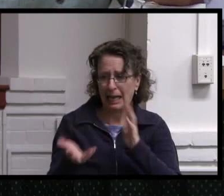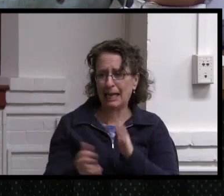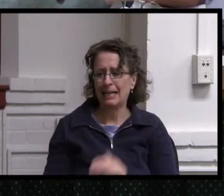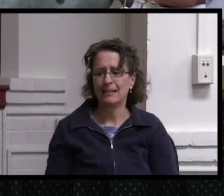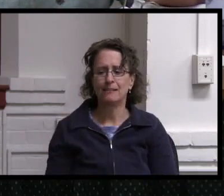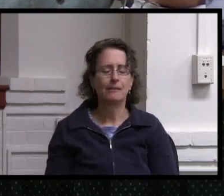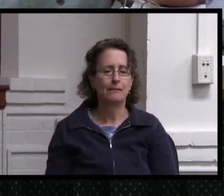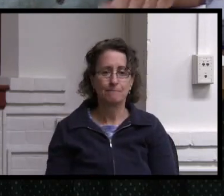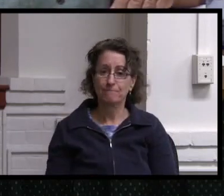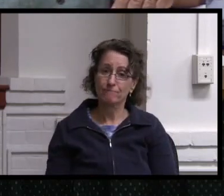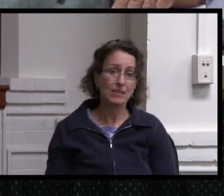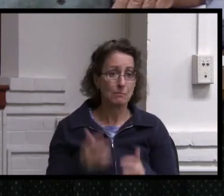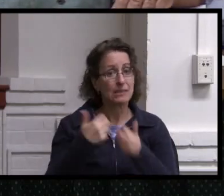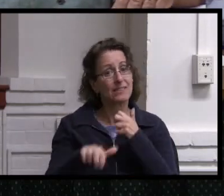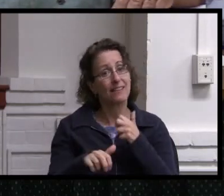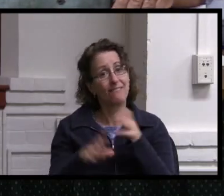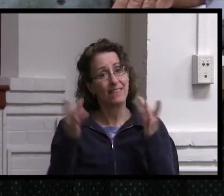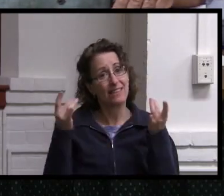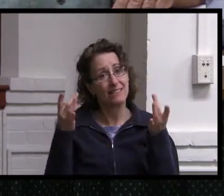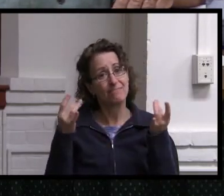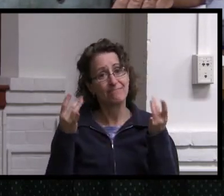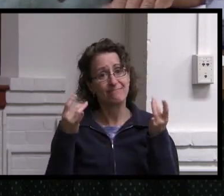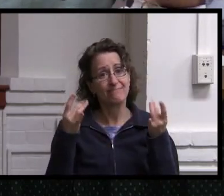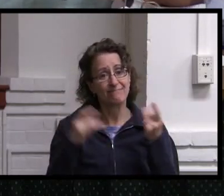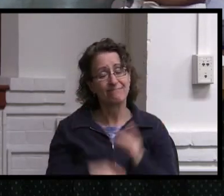it's a tough, tough subject. And,